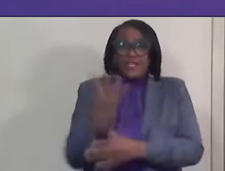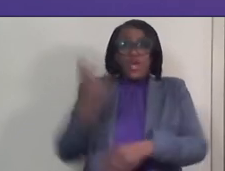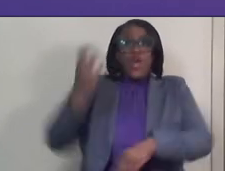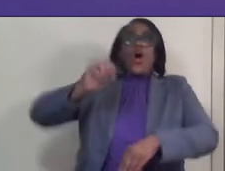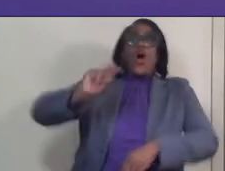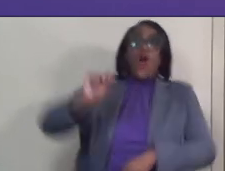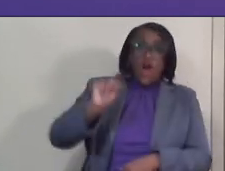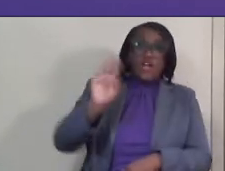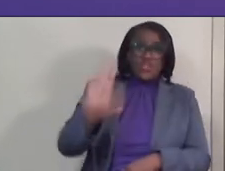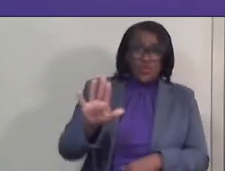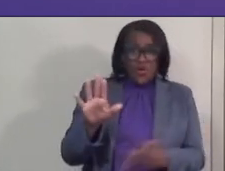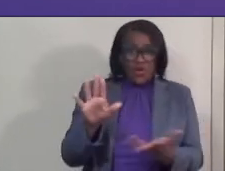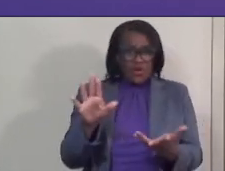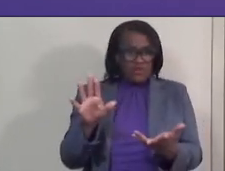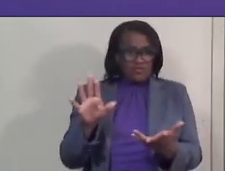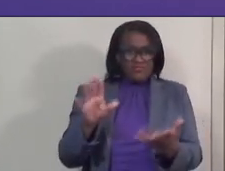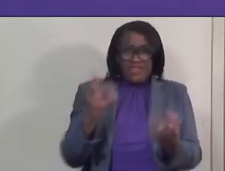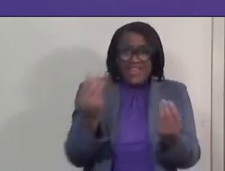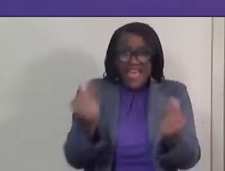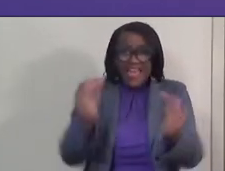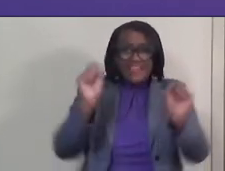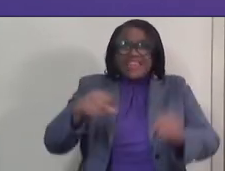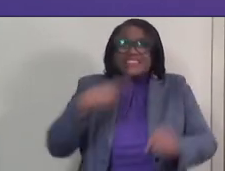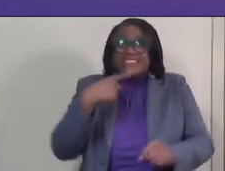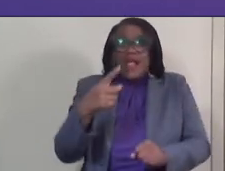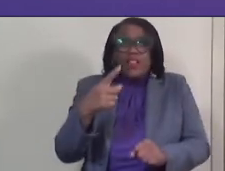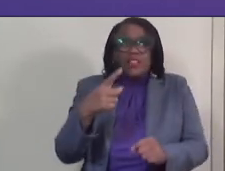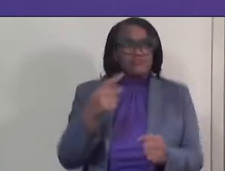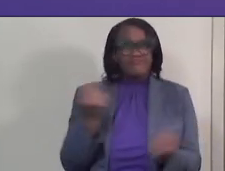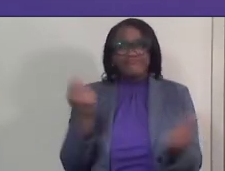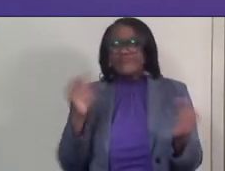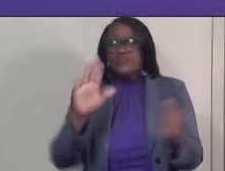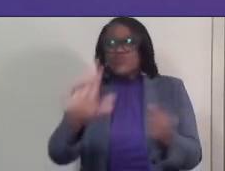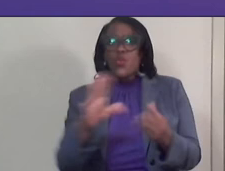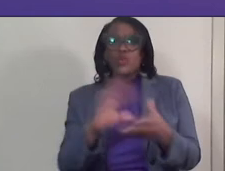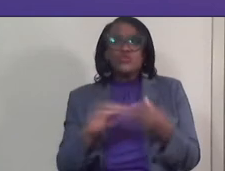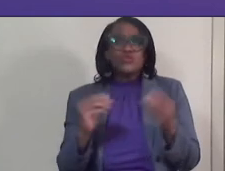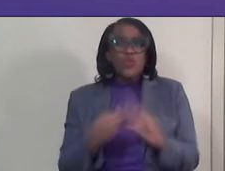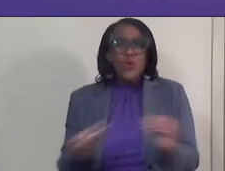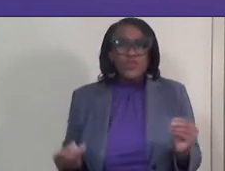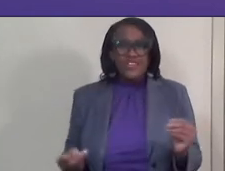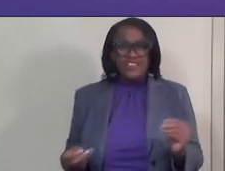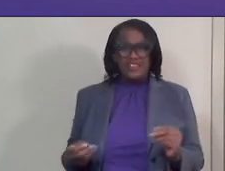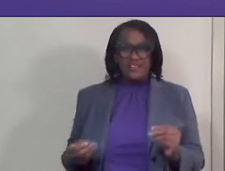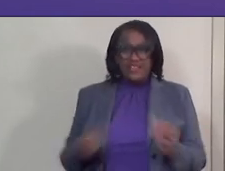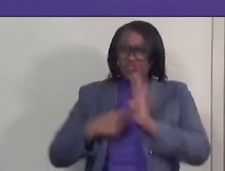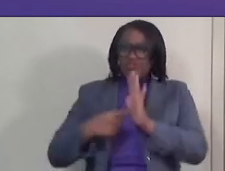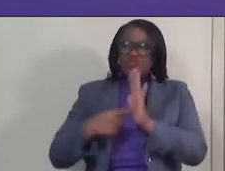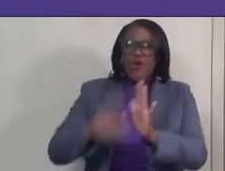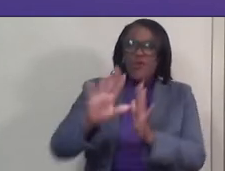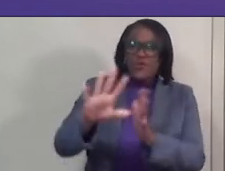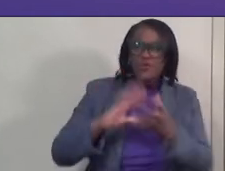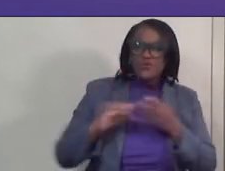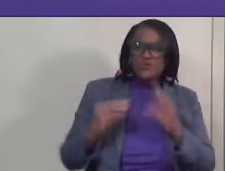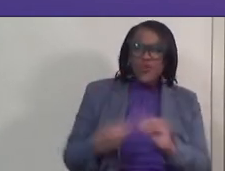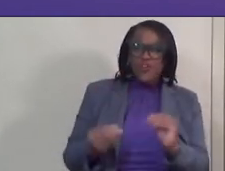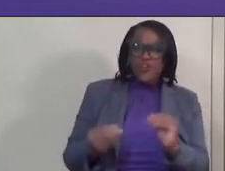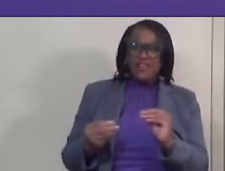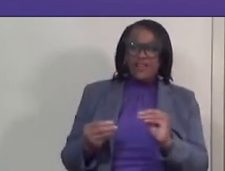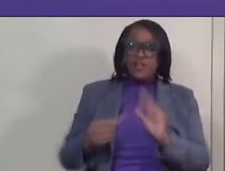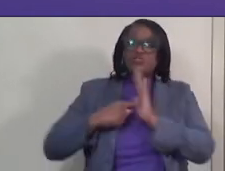tell your story. So there's so many ways that we can speak about who we are and the importance of